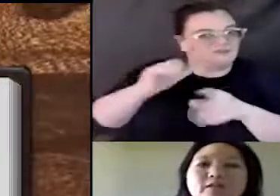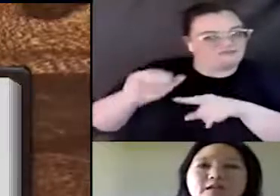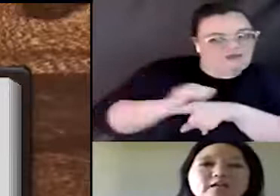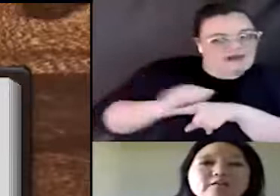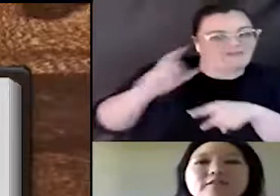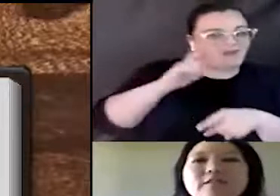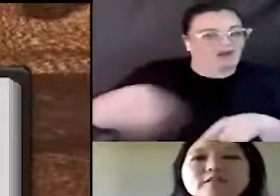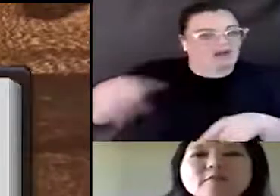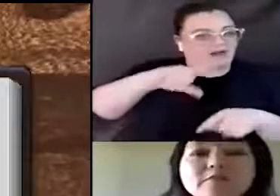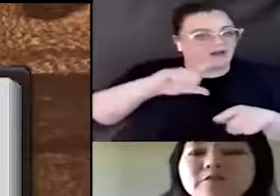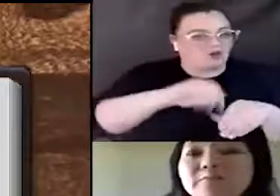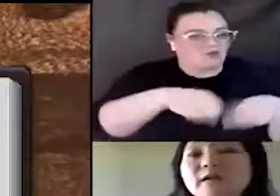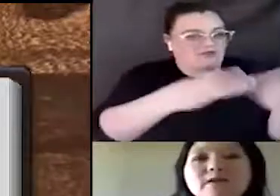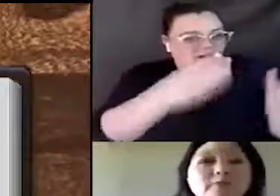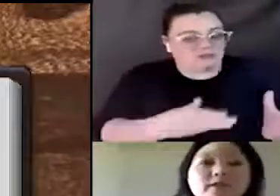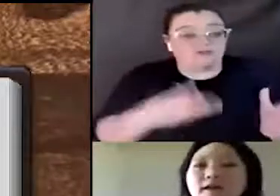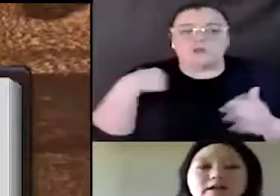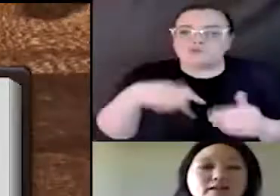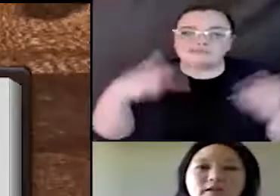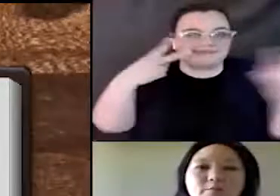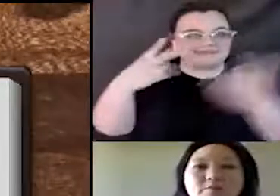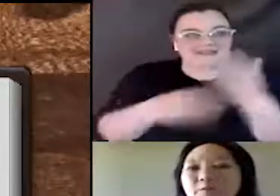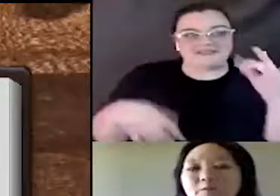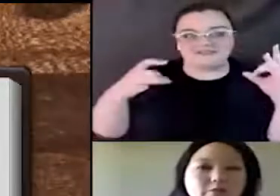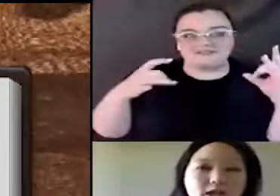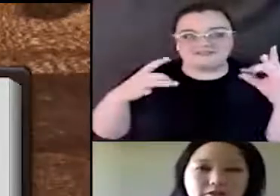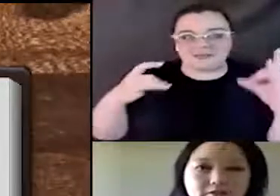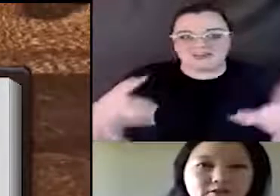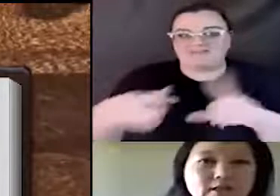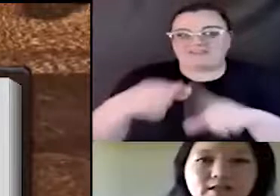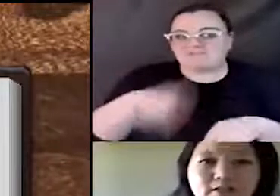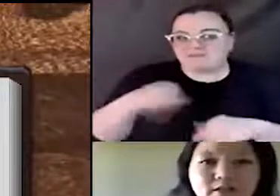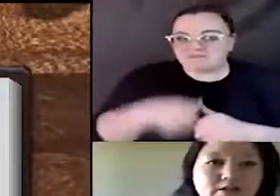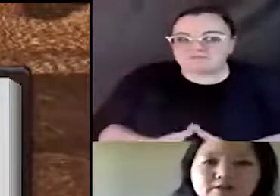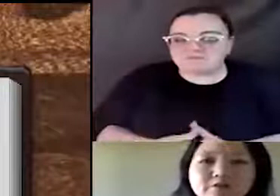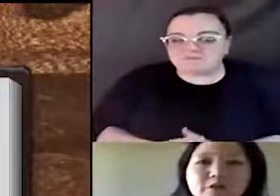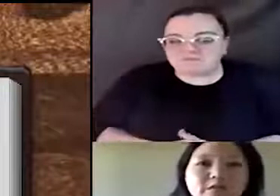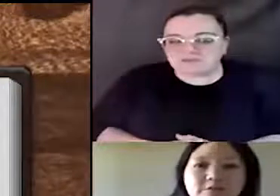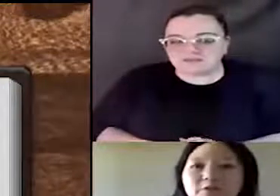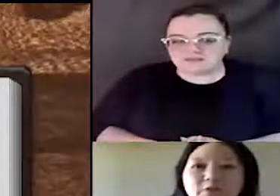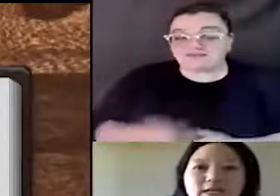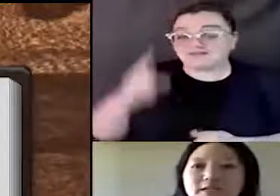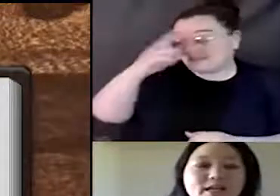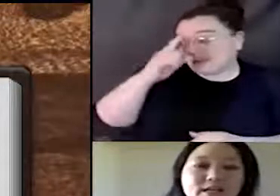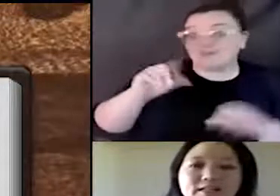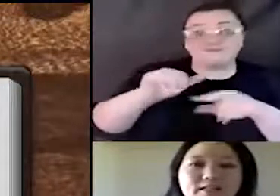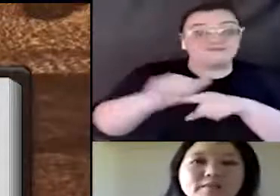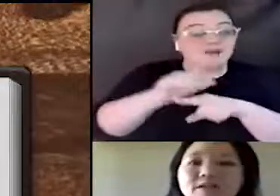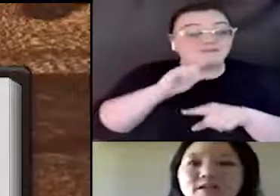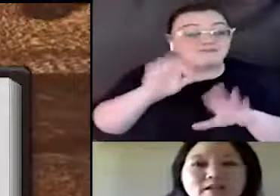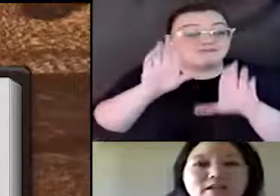so you'll see some of the feedback that we got from the providers, that they thought the training was great.